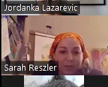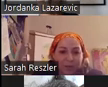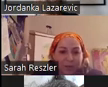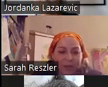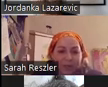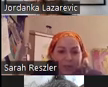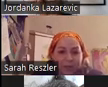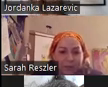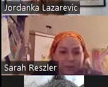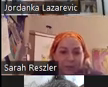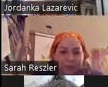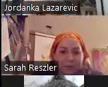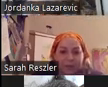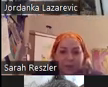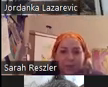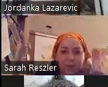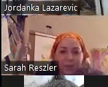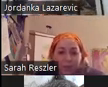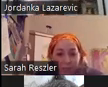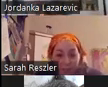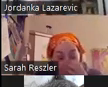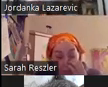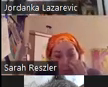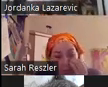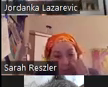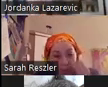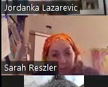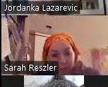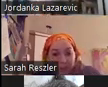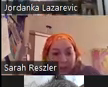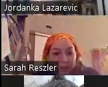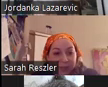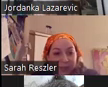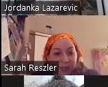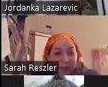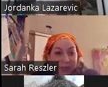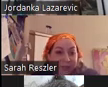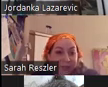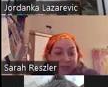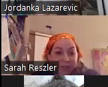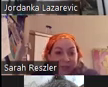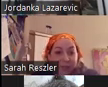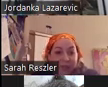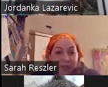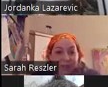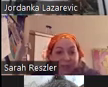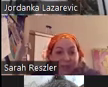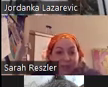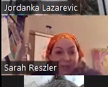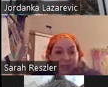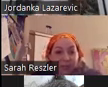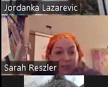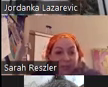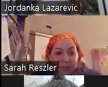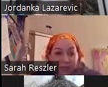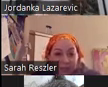worked out with the acrylics. Because part of it was like, it kind of just expanded